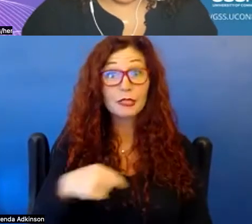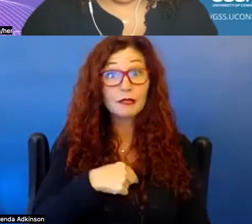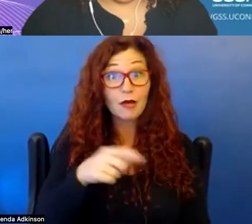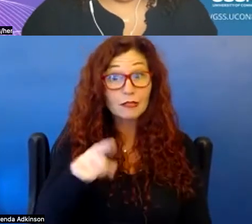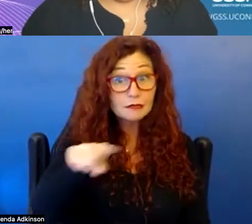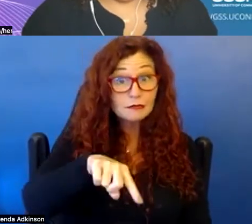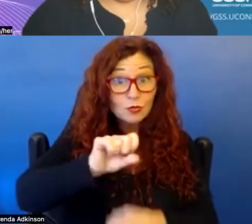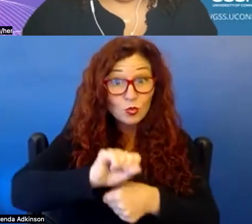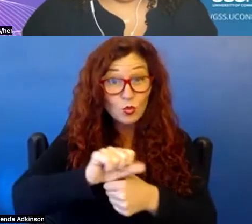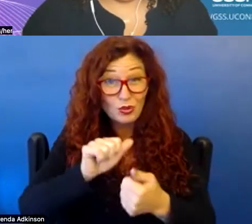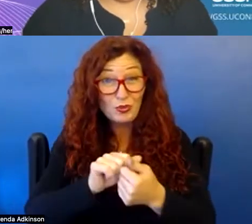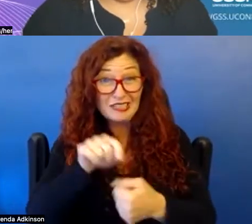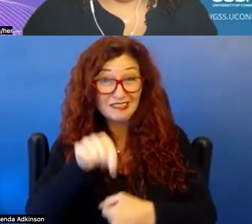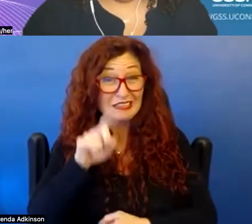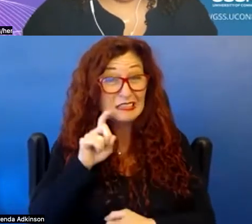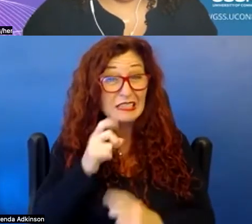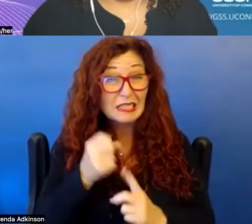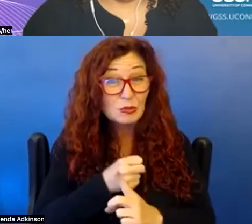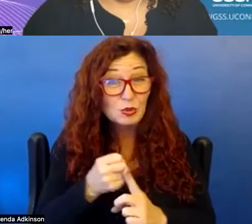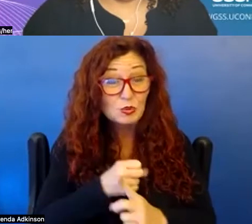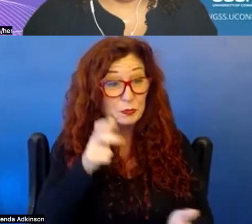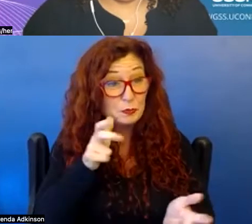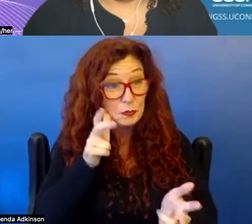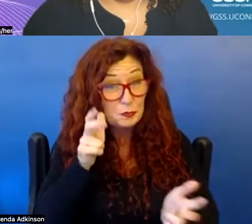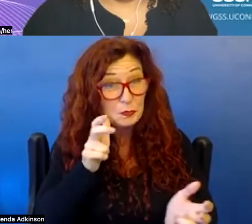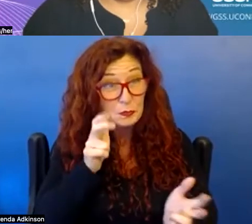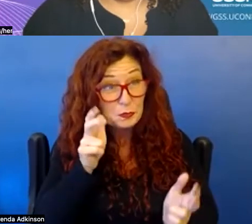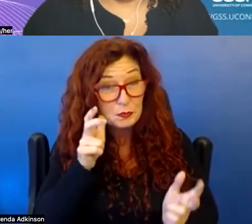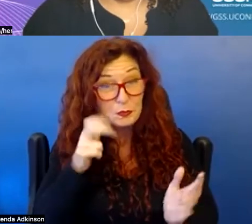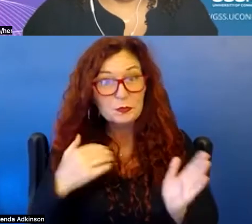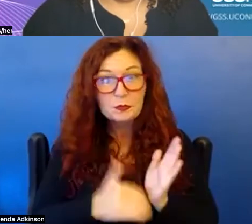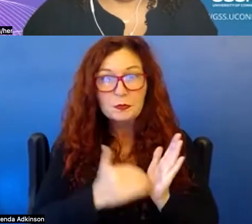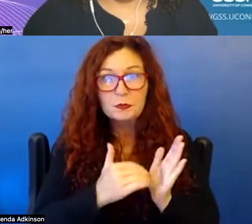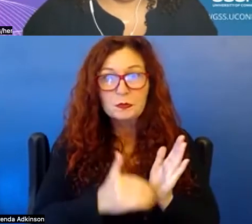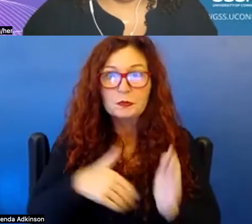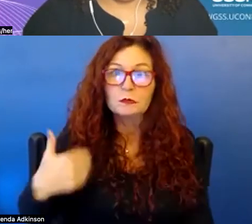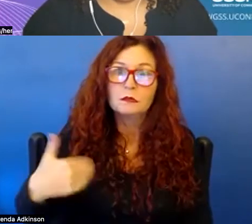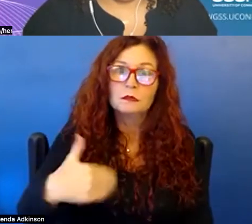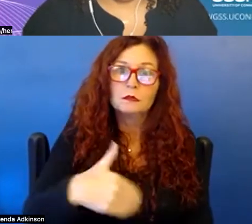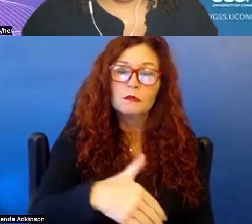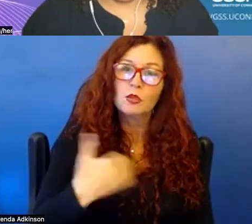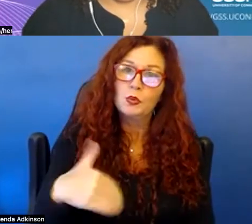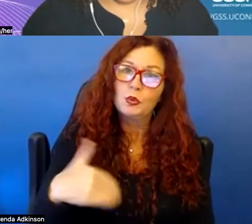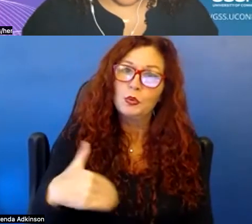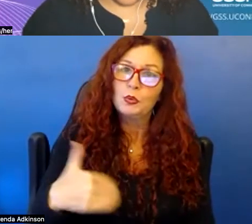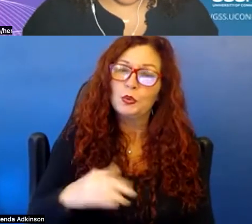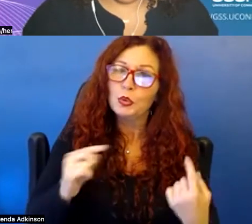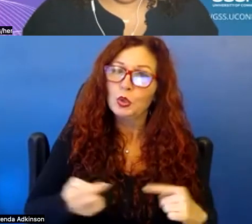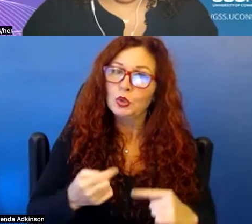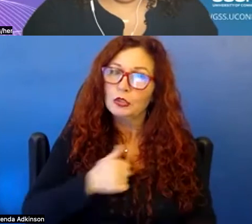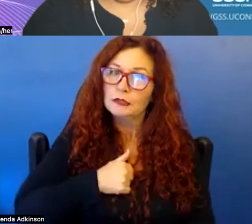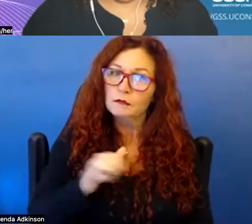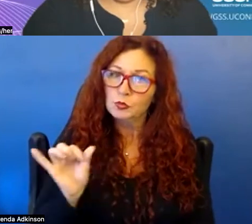in and day out, who are wounded healers, and we need sources of support so that we don't